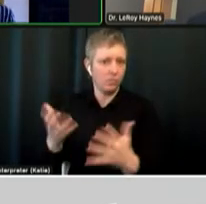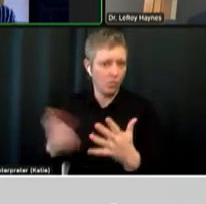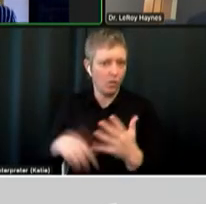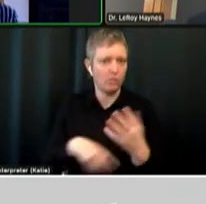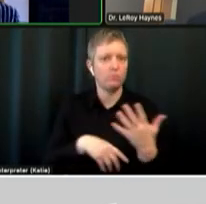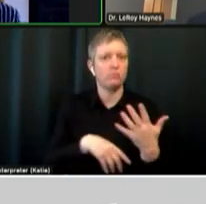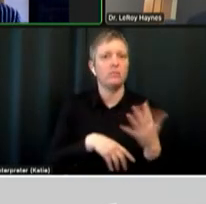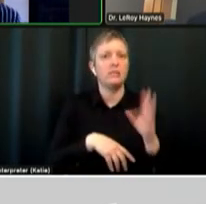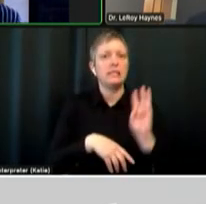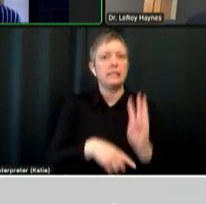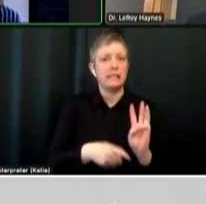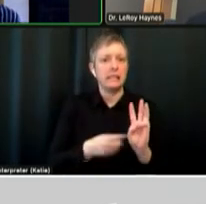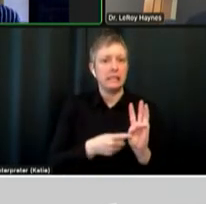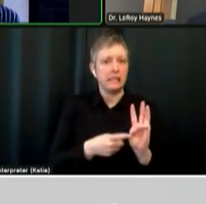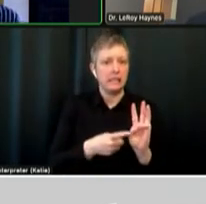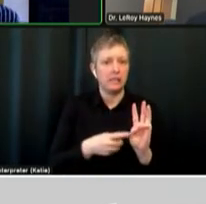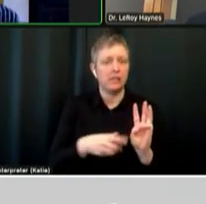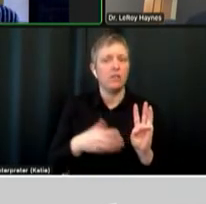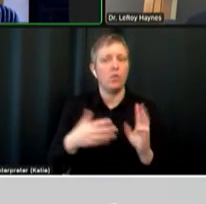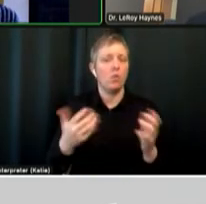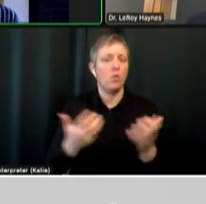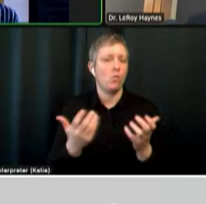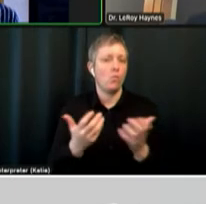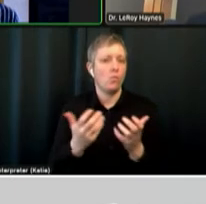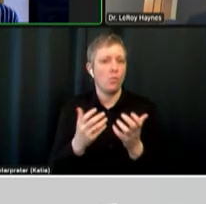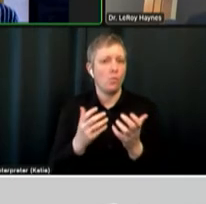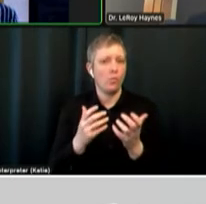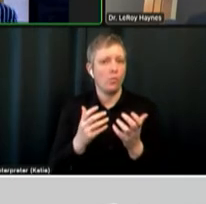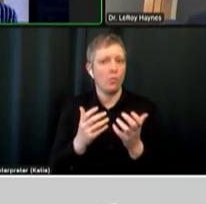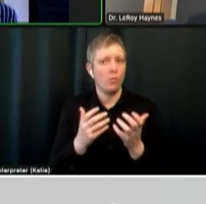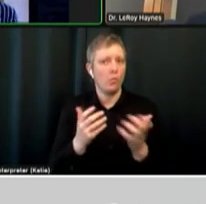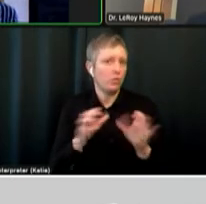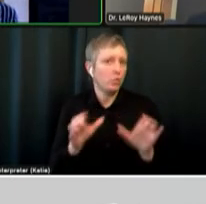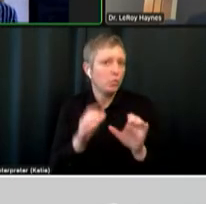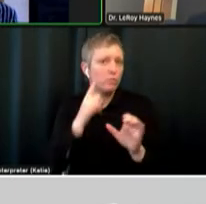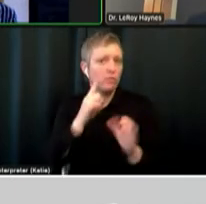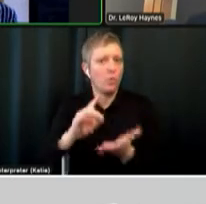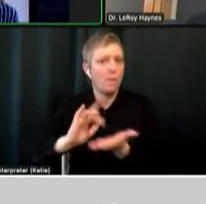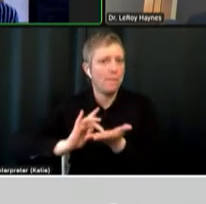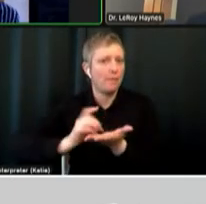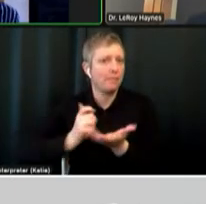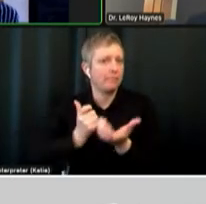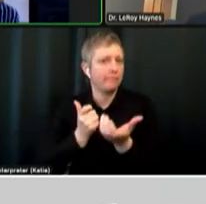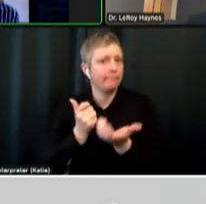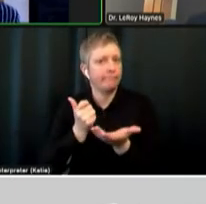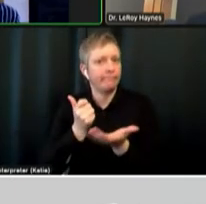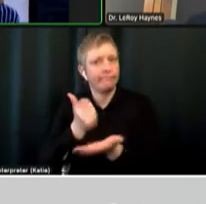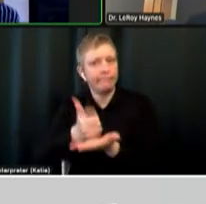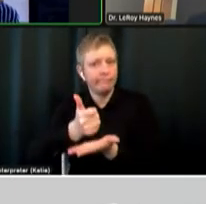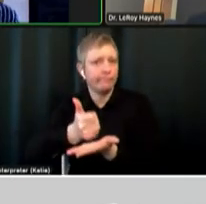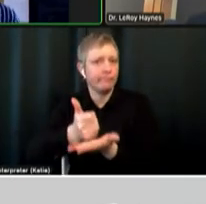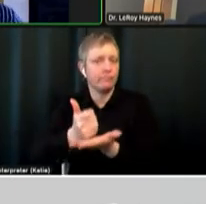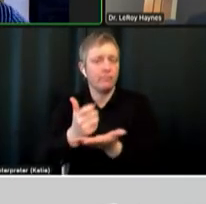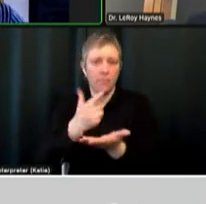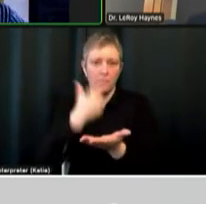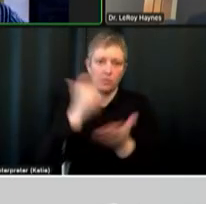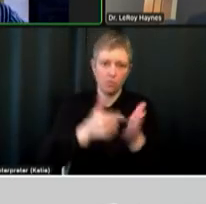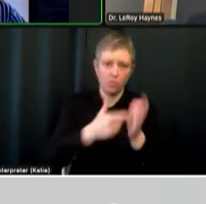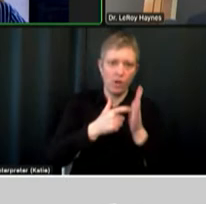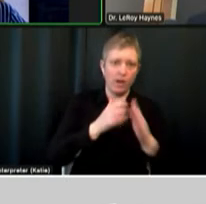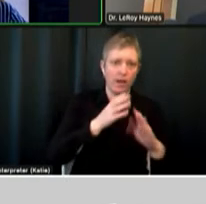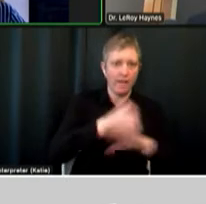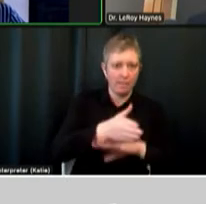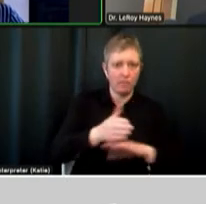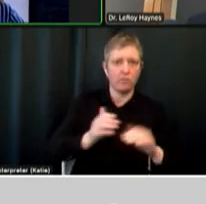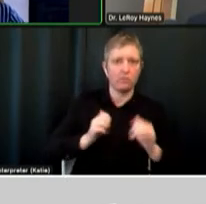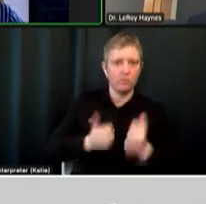aid? Because officers are required to give medical aid after a use of force. And so what was any medical aid